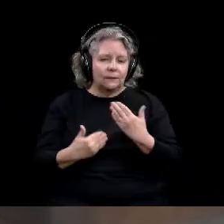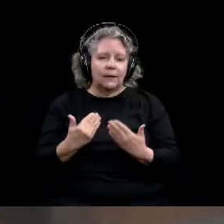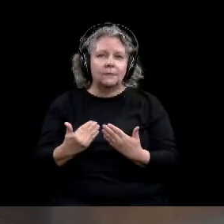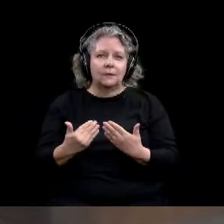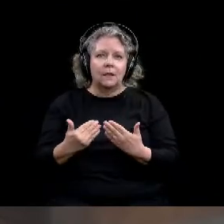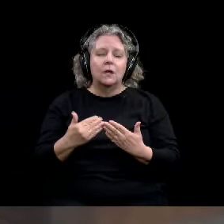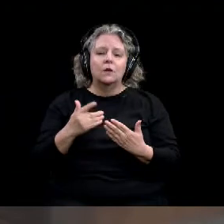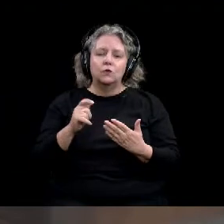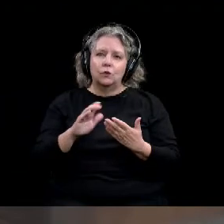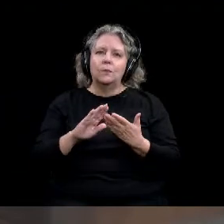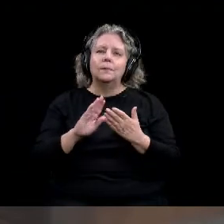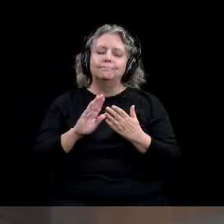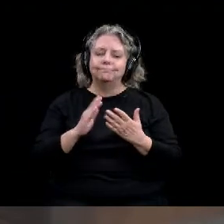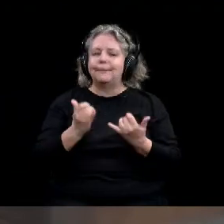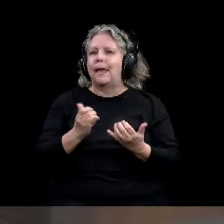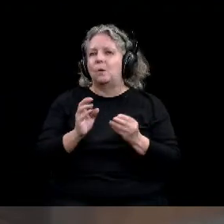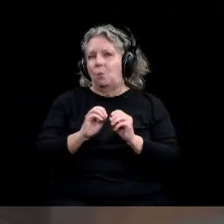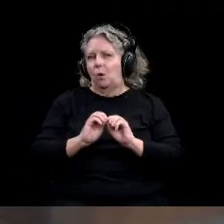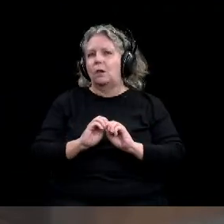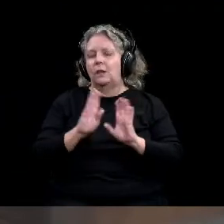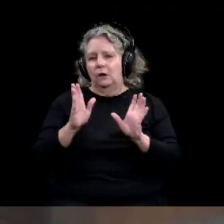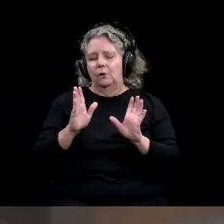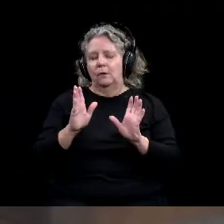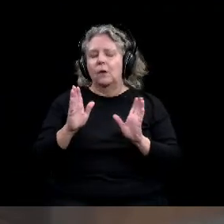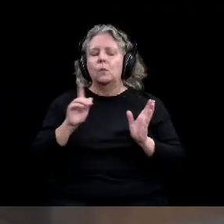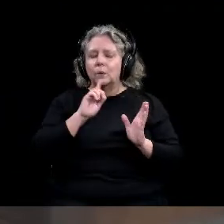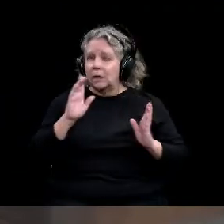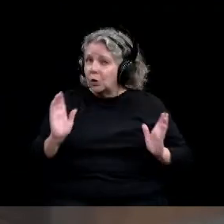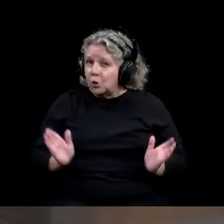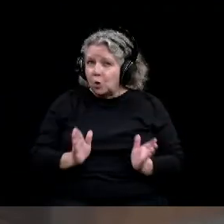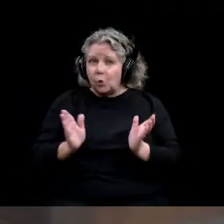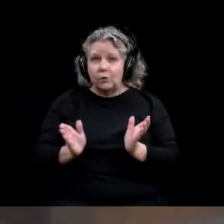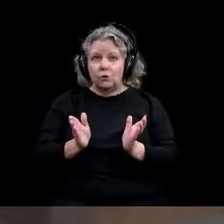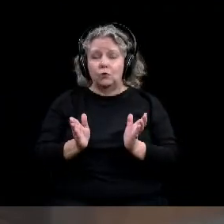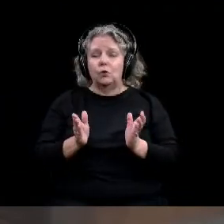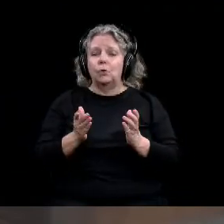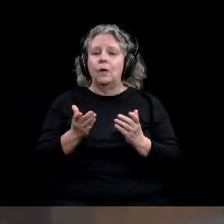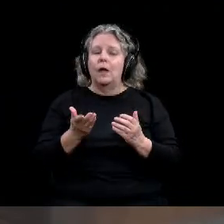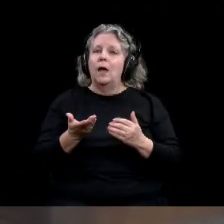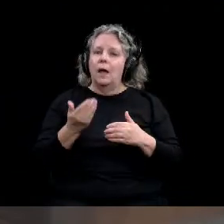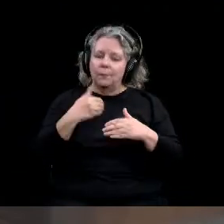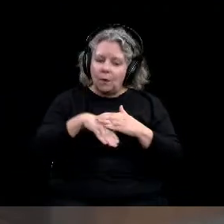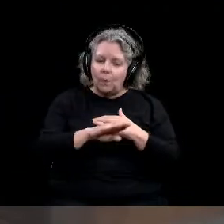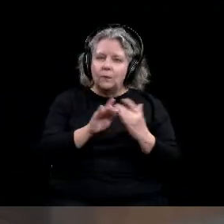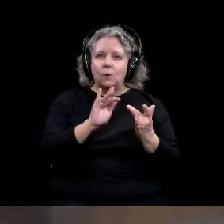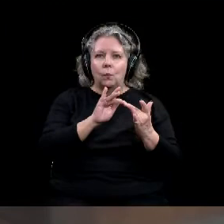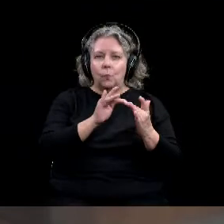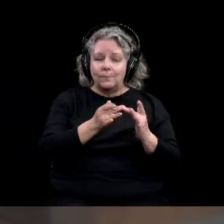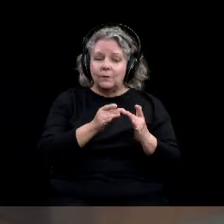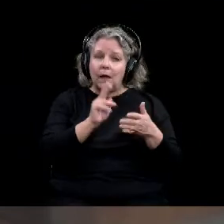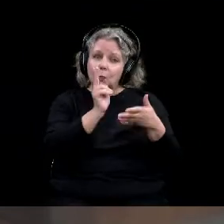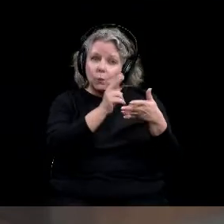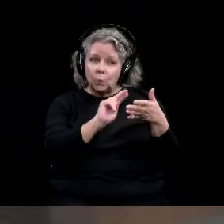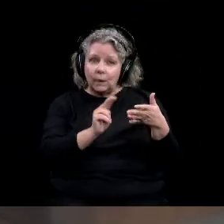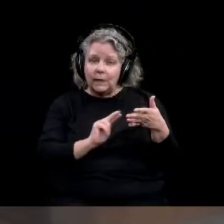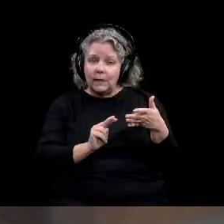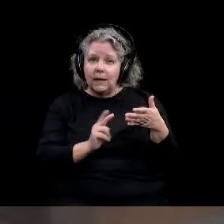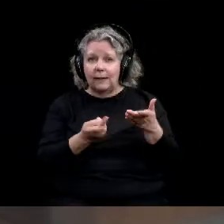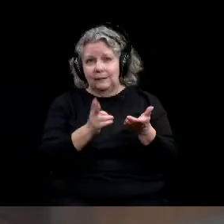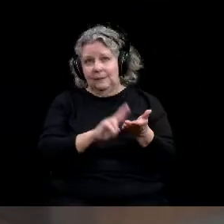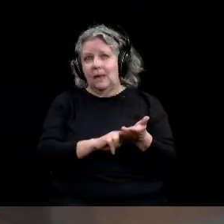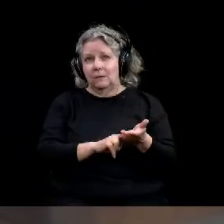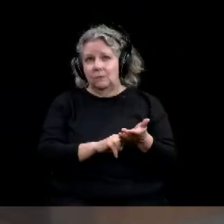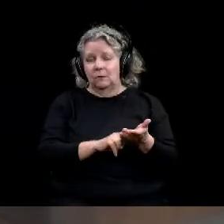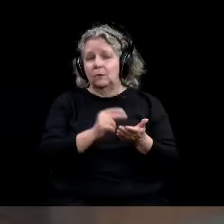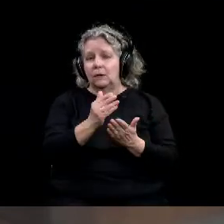website, read updates and emails, and sign up with our public health district's waiting list. If you did not get an appointment for this